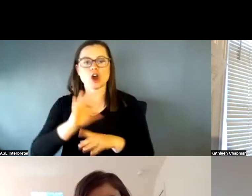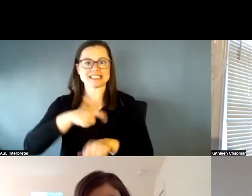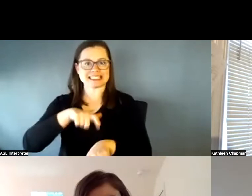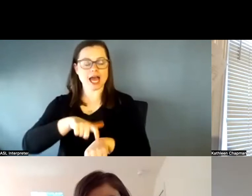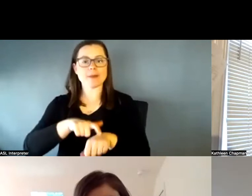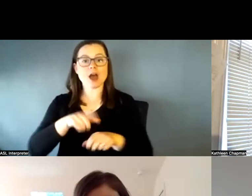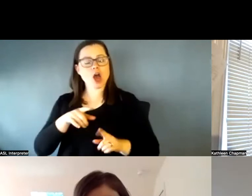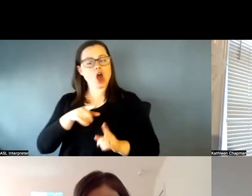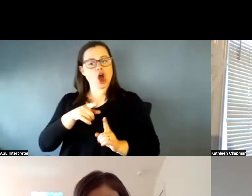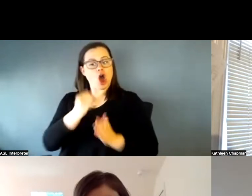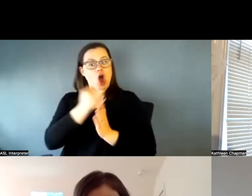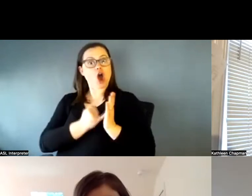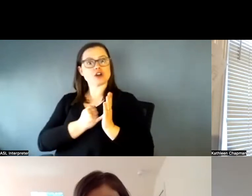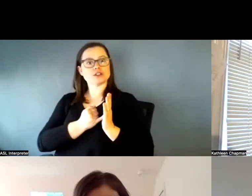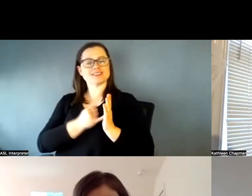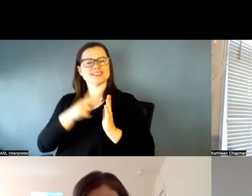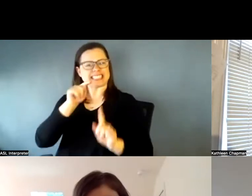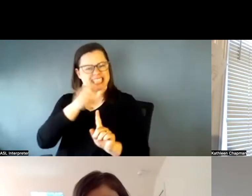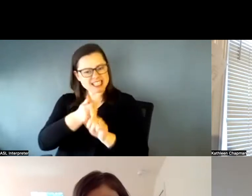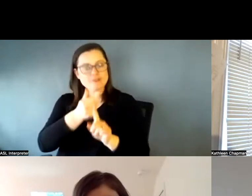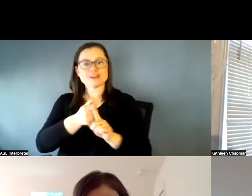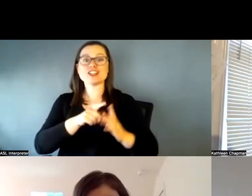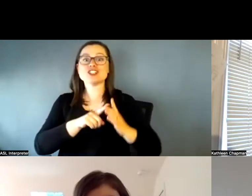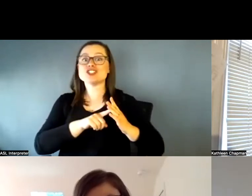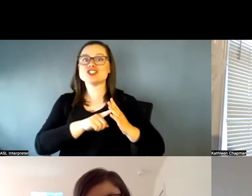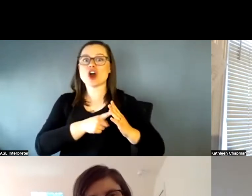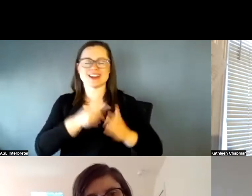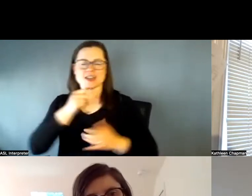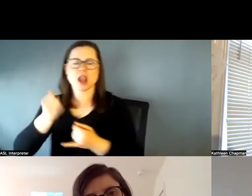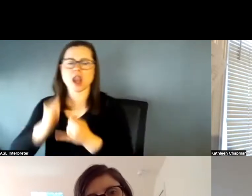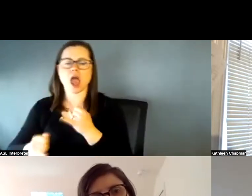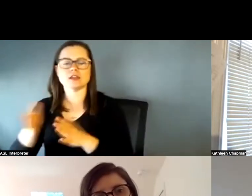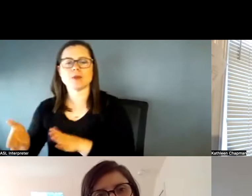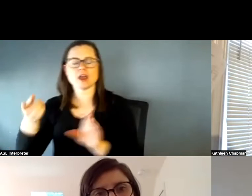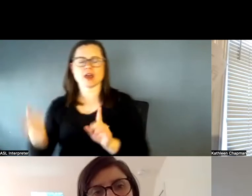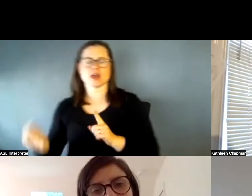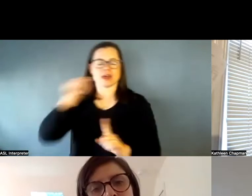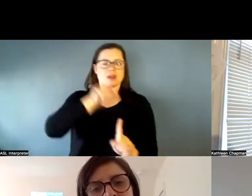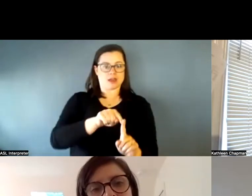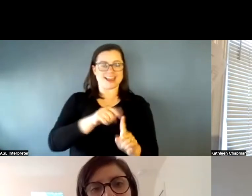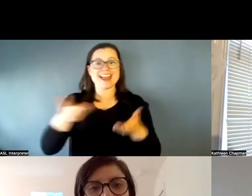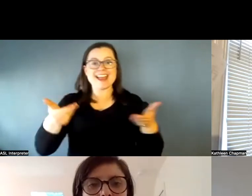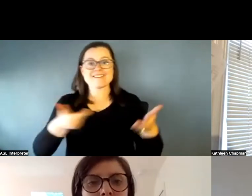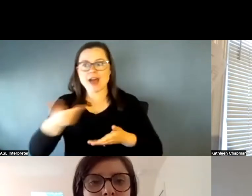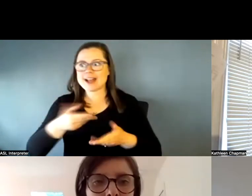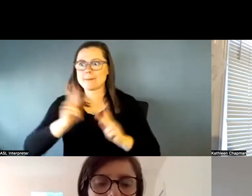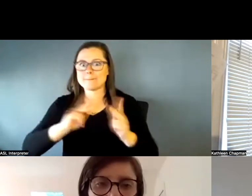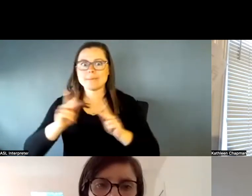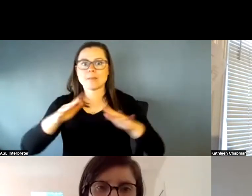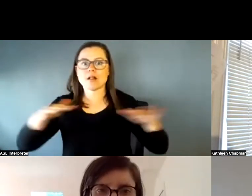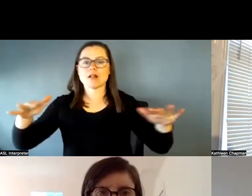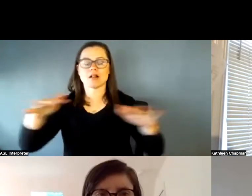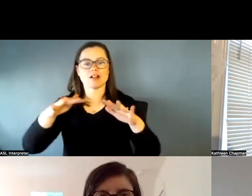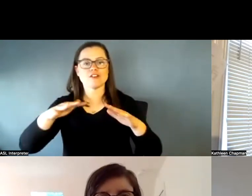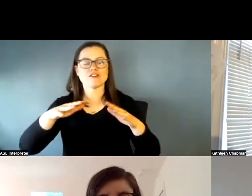as opposed to an ending point, and really inviting community members to join in this conversation. And so I think that's why we really valued this